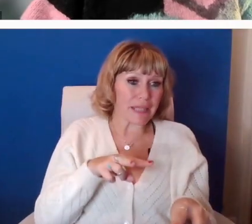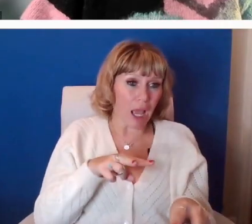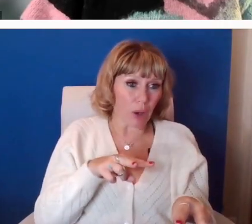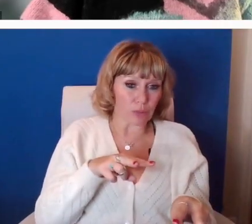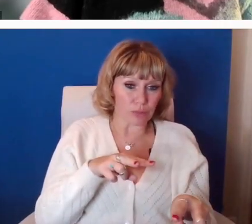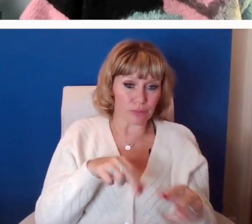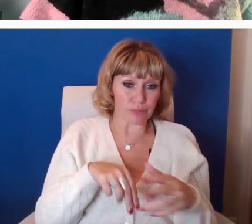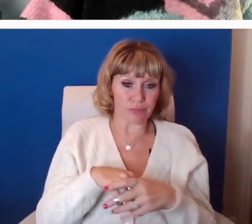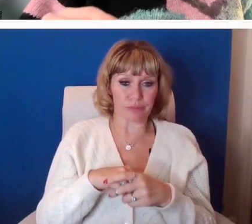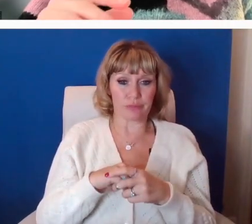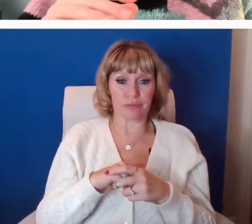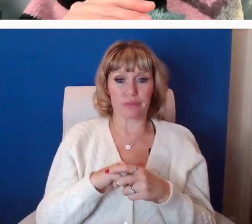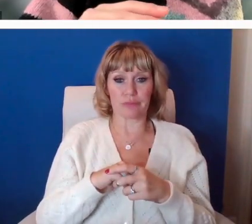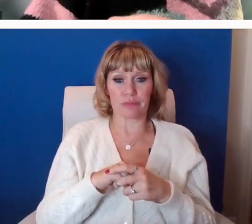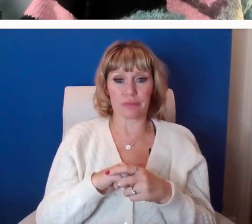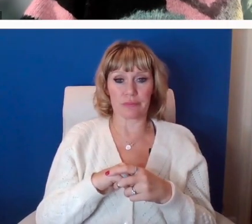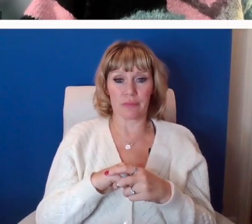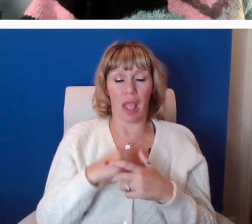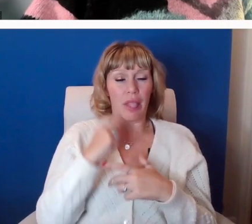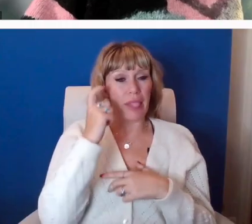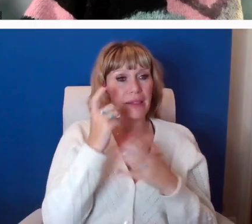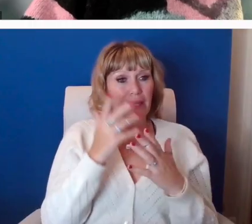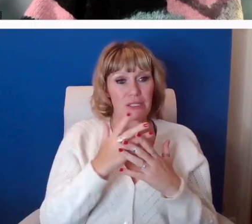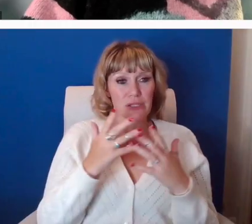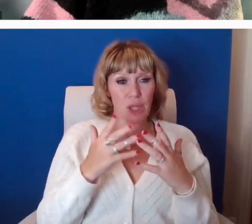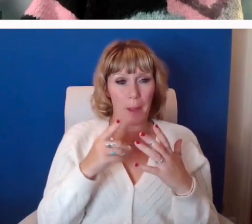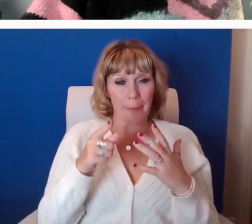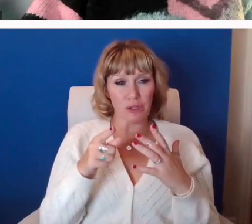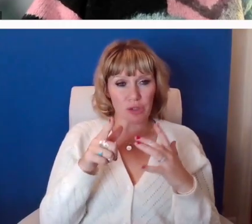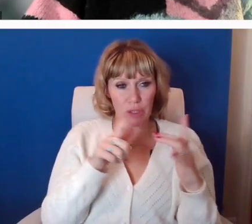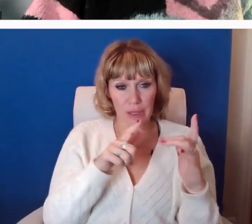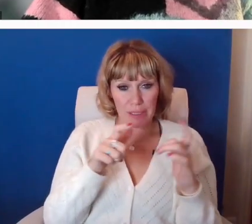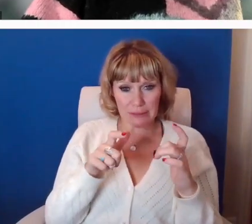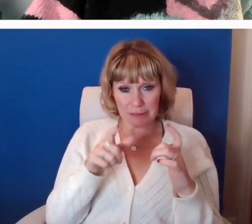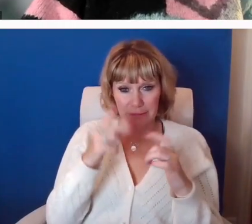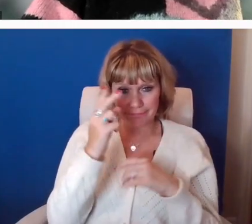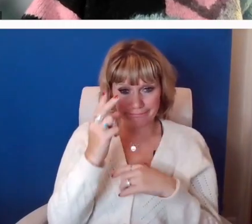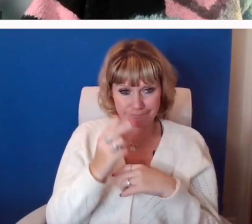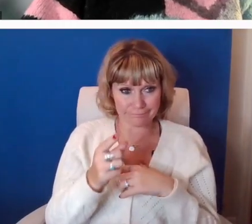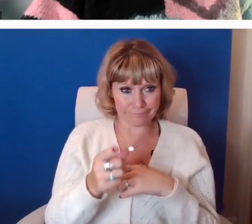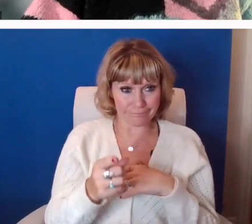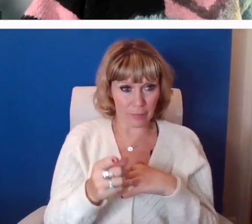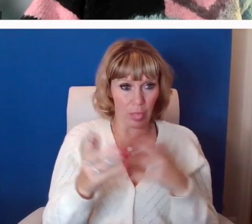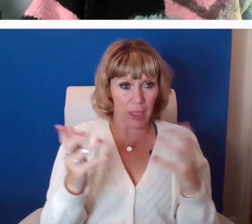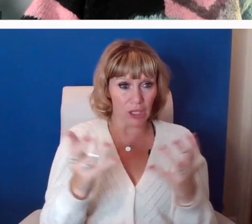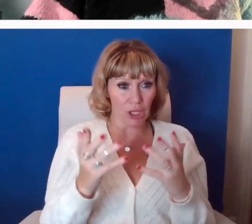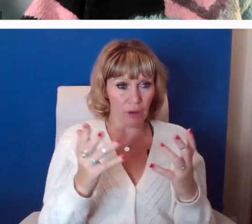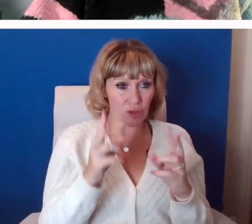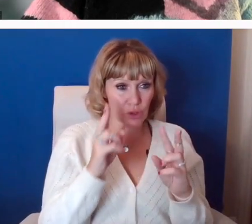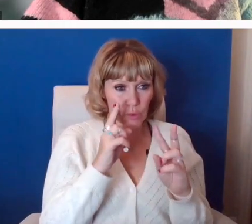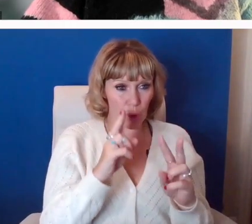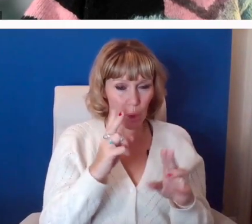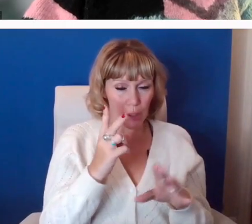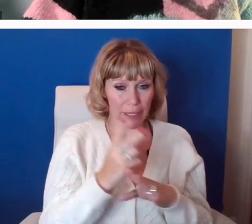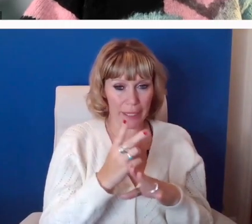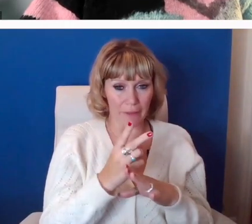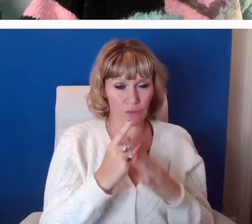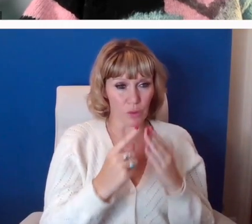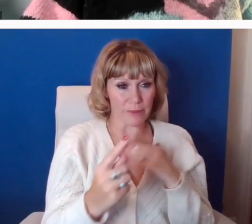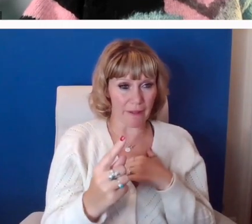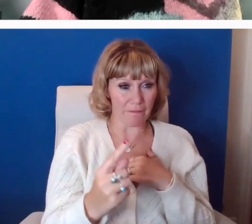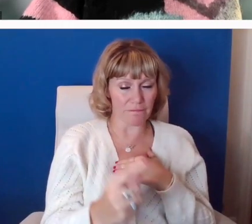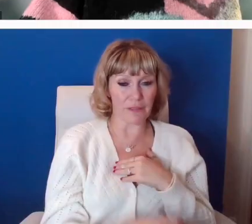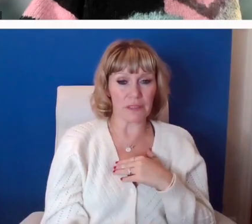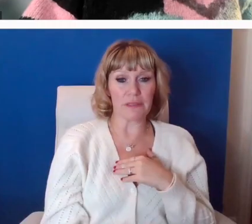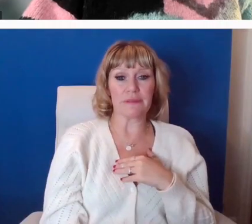And yeah, I think there's so much in this, but I encourage you to come back and look at them for yourselves.